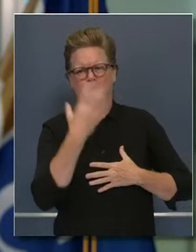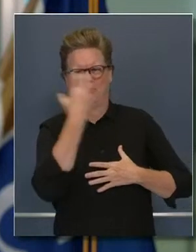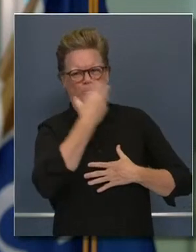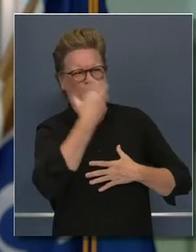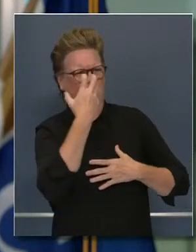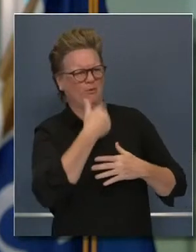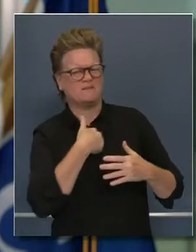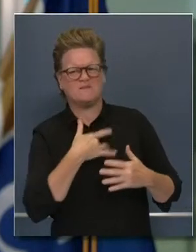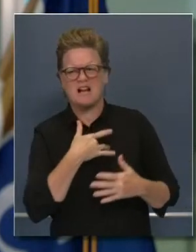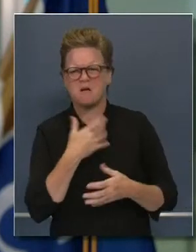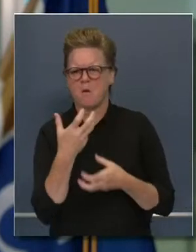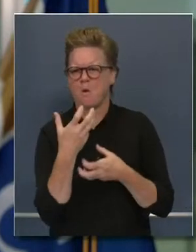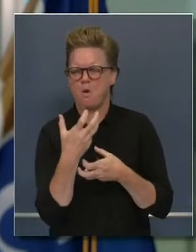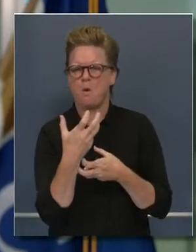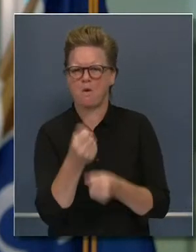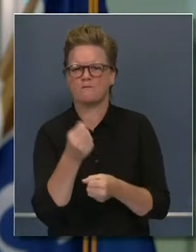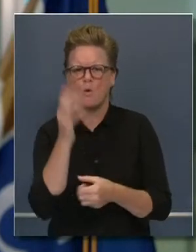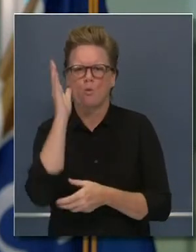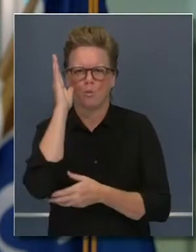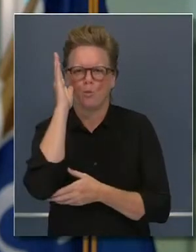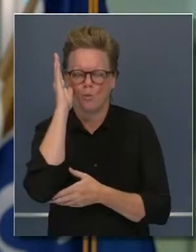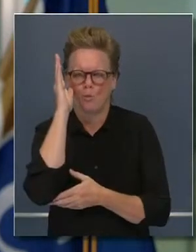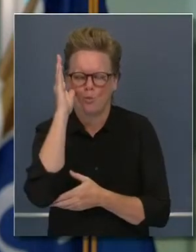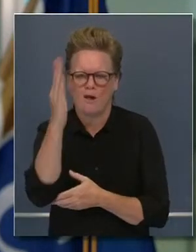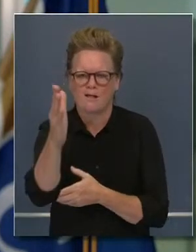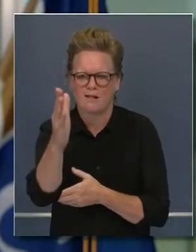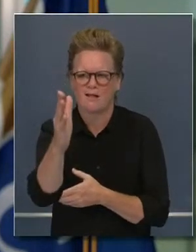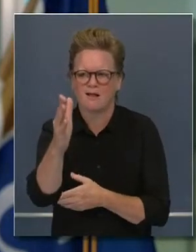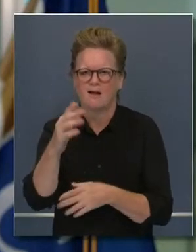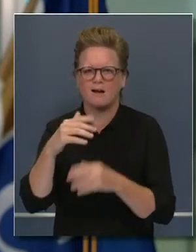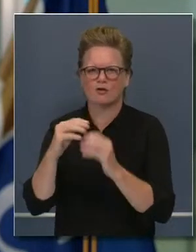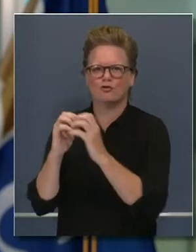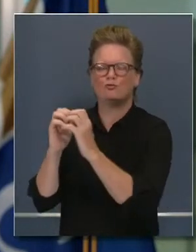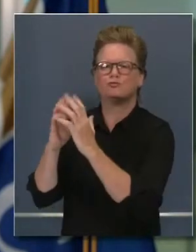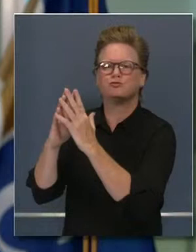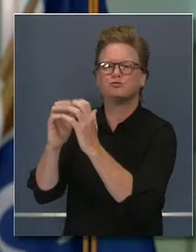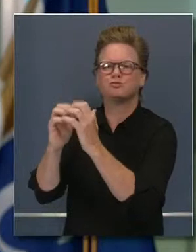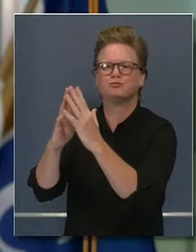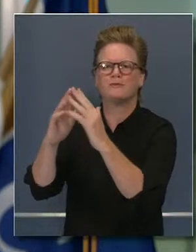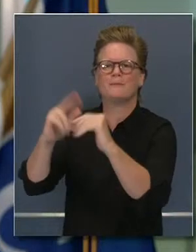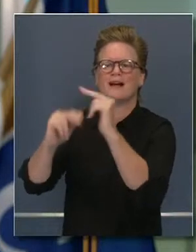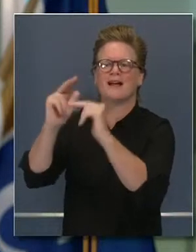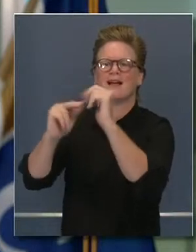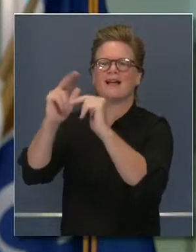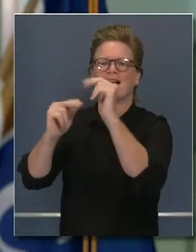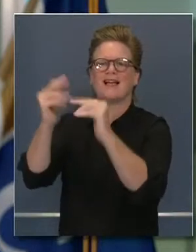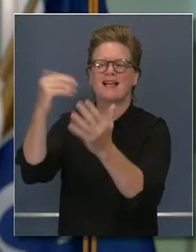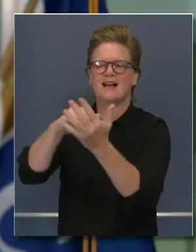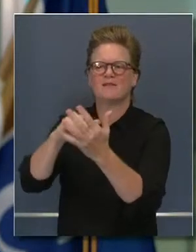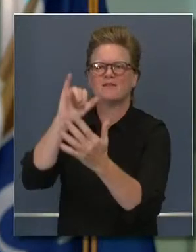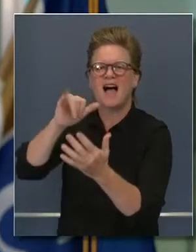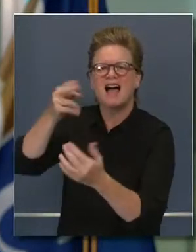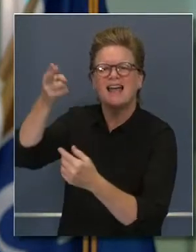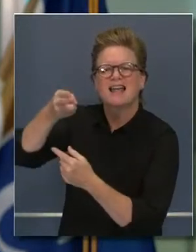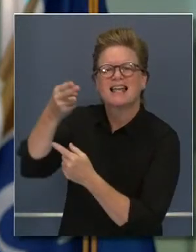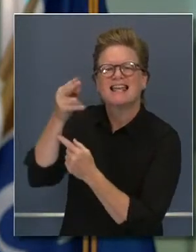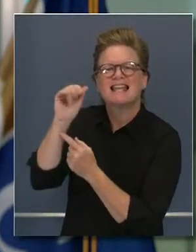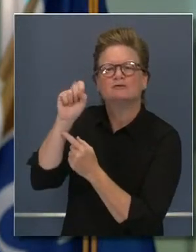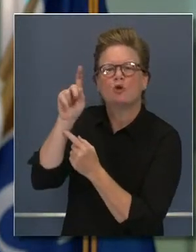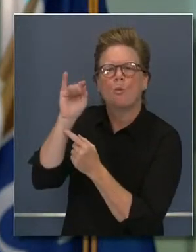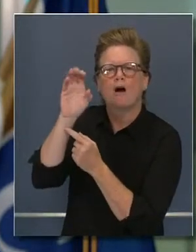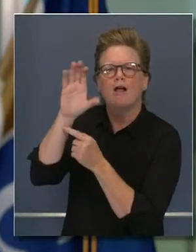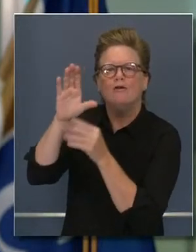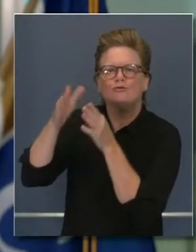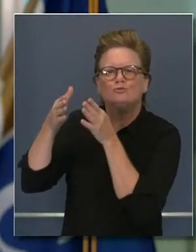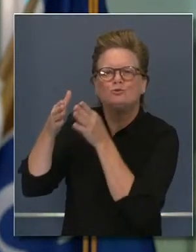our capacity to bring back some of those historic components and do our